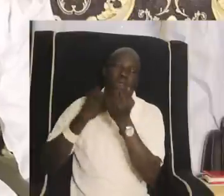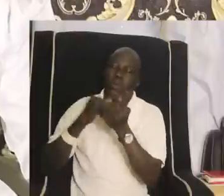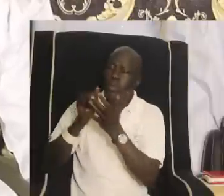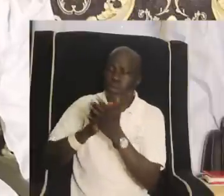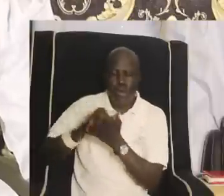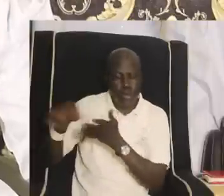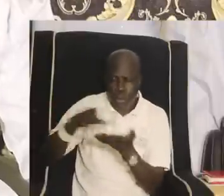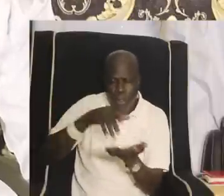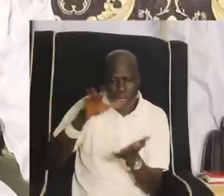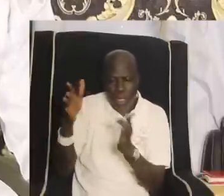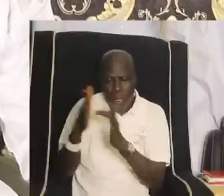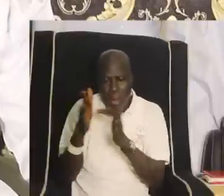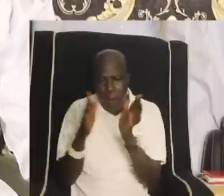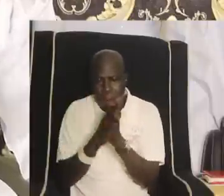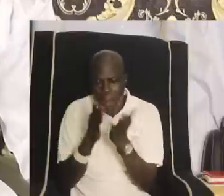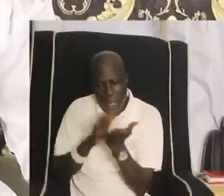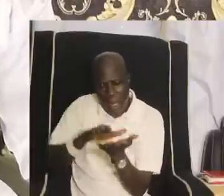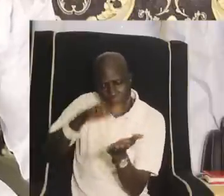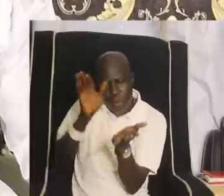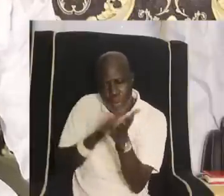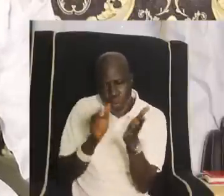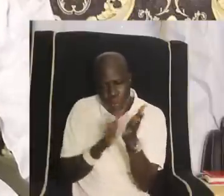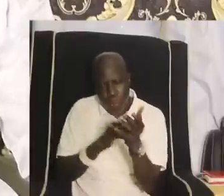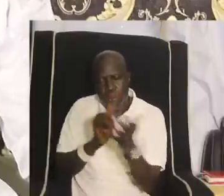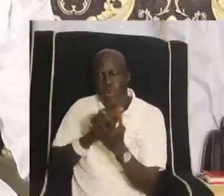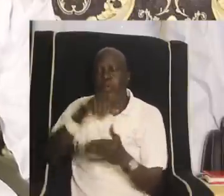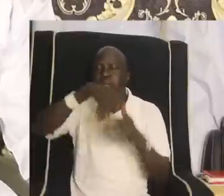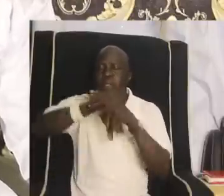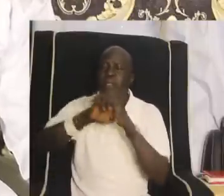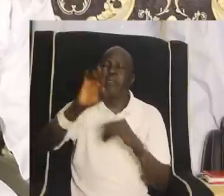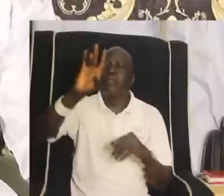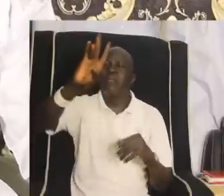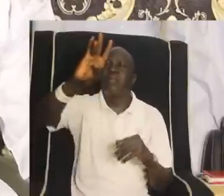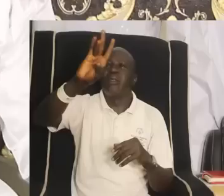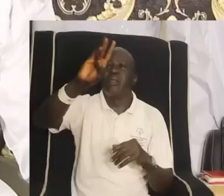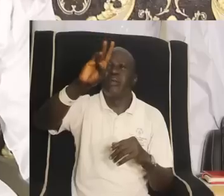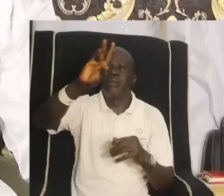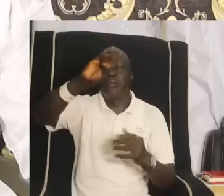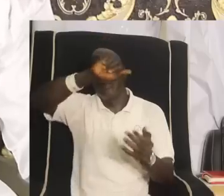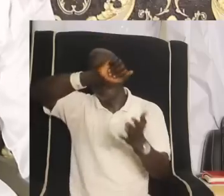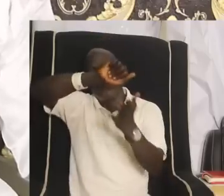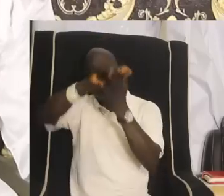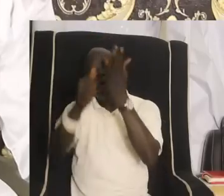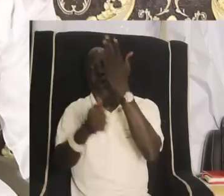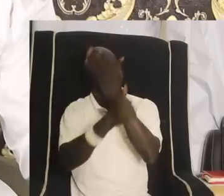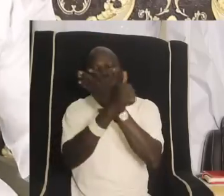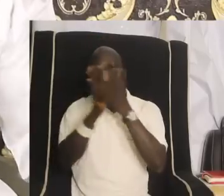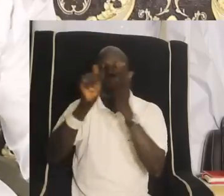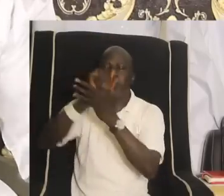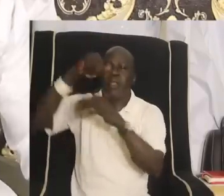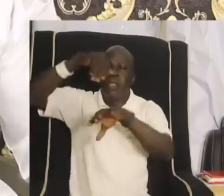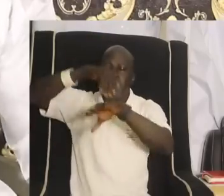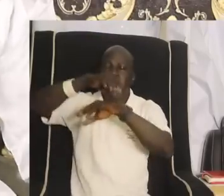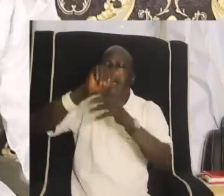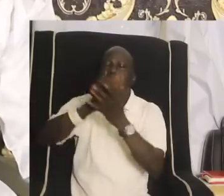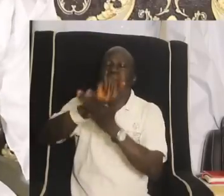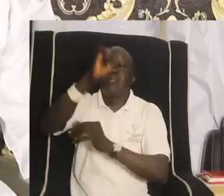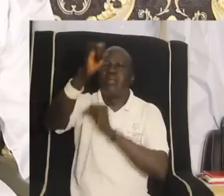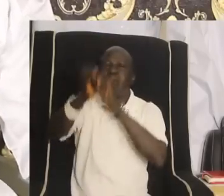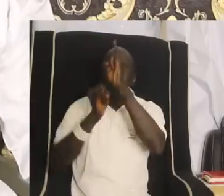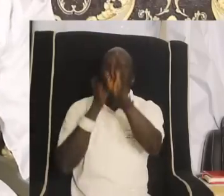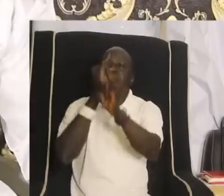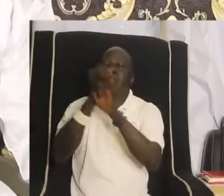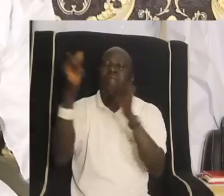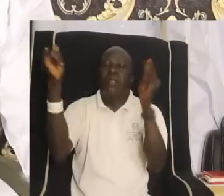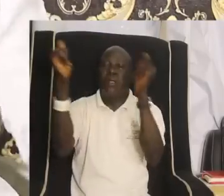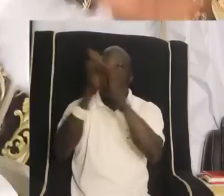mọ́ gbàgbé pé on the 17th of August. That I want to run Bible school 17. It will commence in 17th of August by grace of God. Lufu Apẹ̀ ń bí National Camp. It